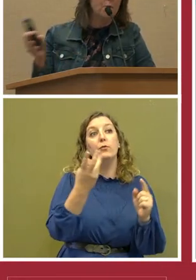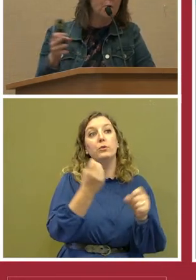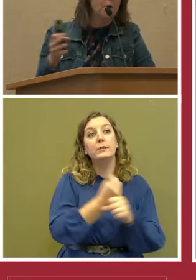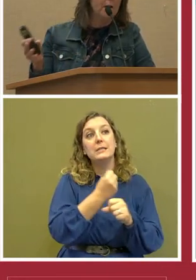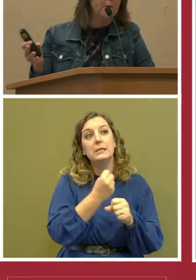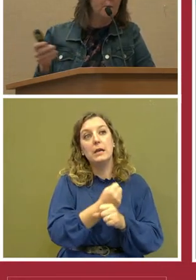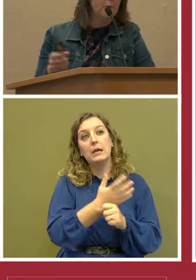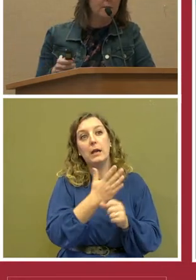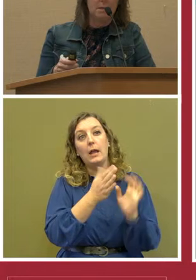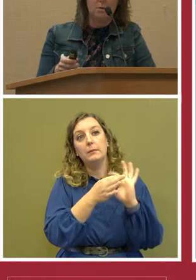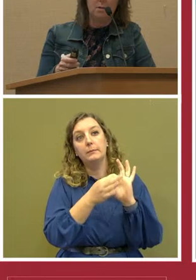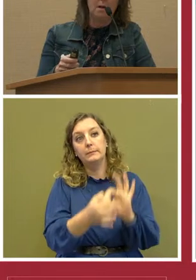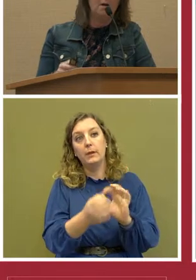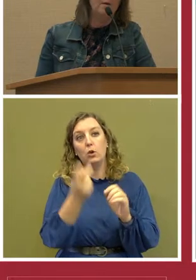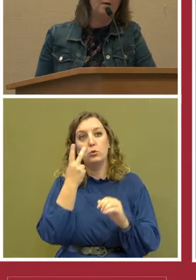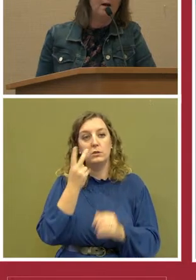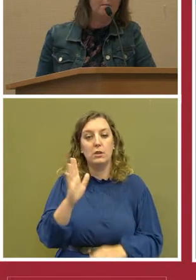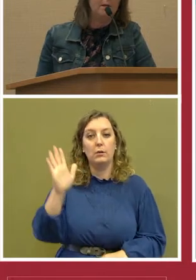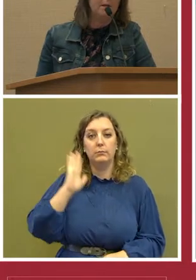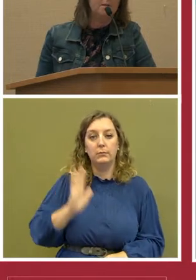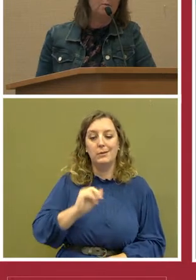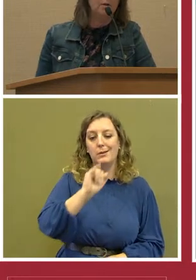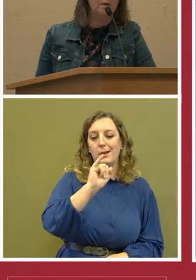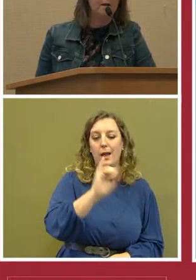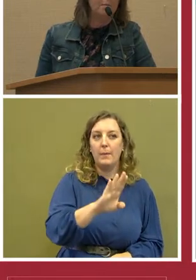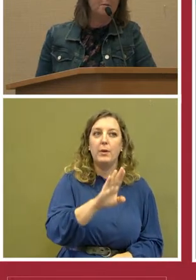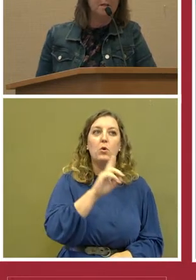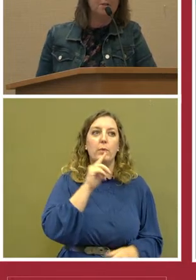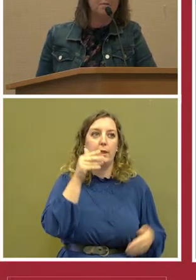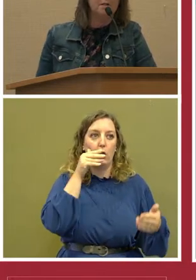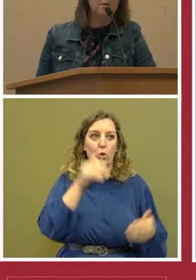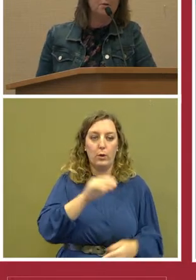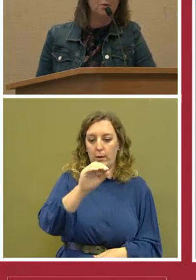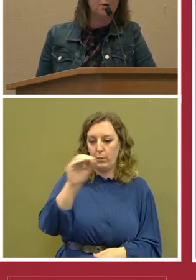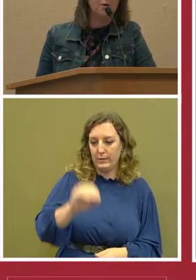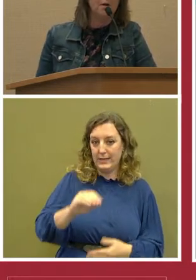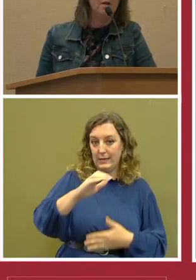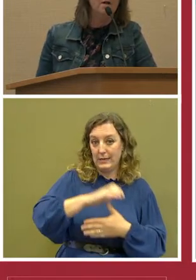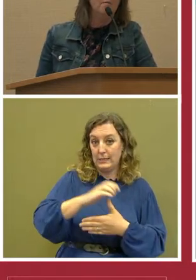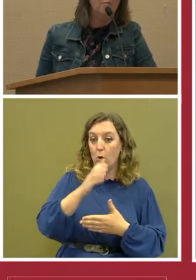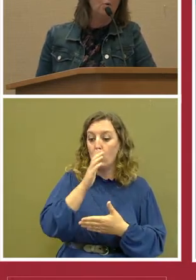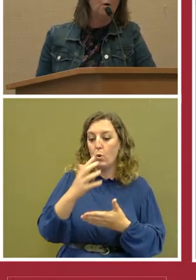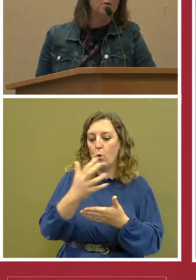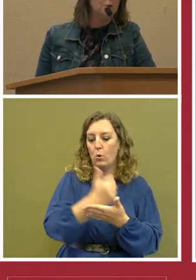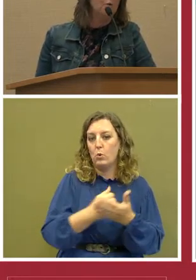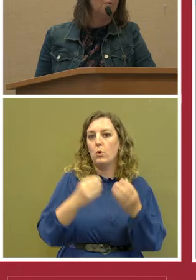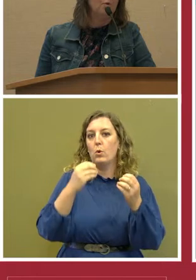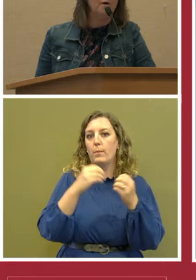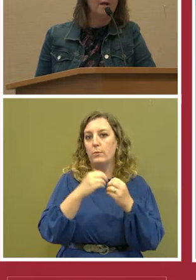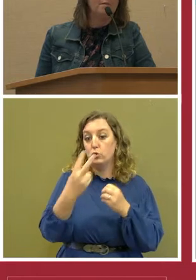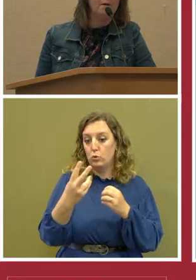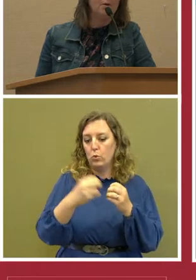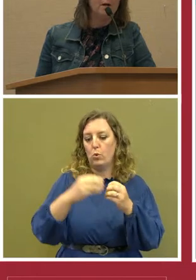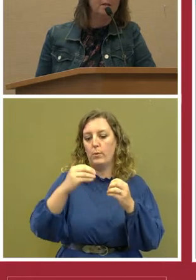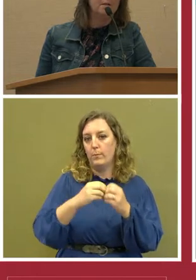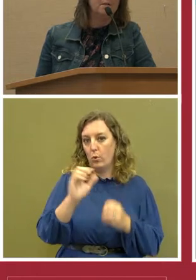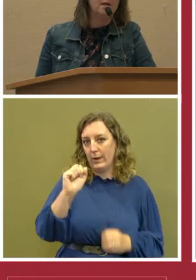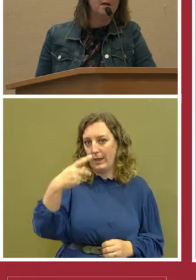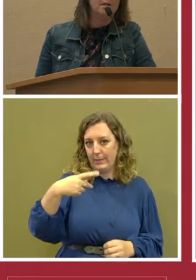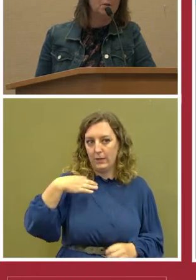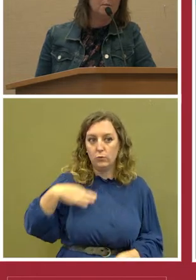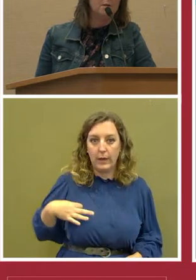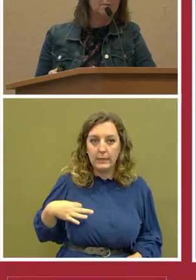These are sort of correlate with the ones that you saw around IB. So really looking at the percentage of seniors who earn two or more AP